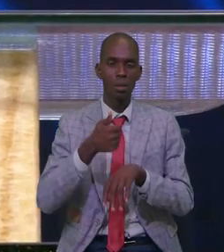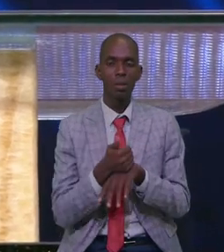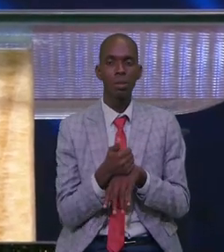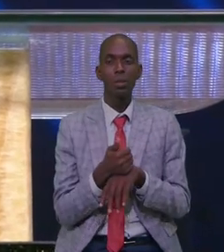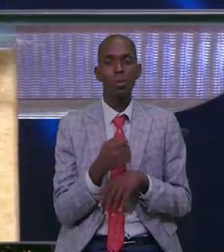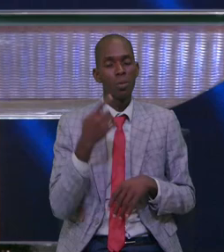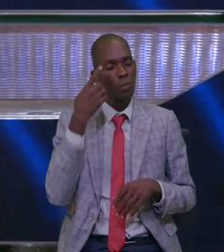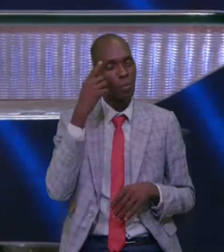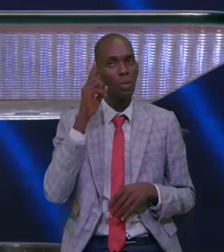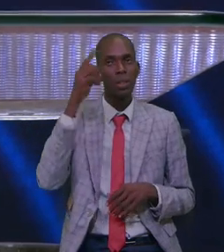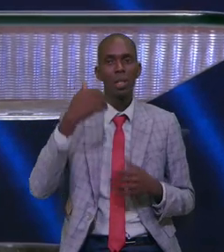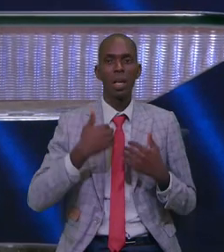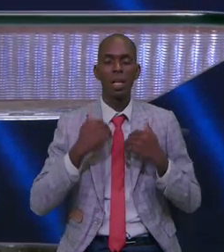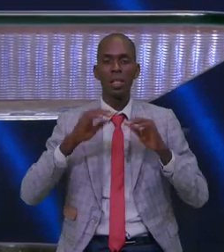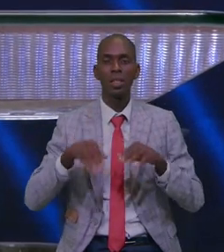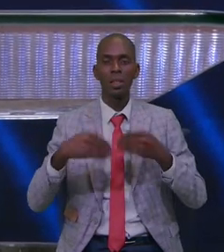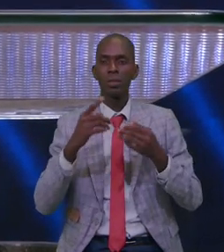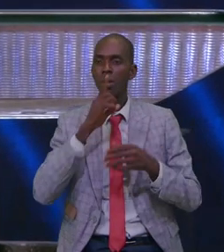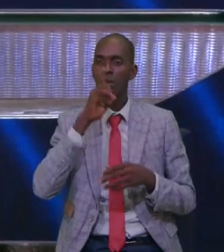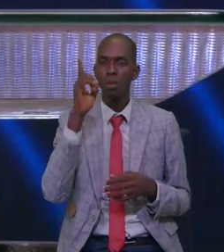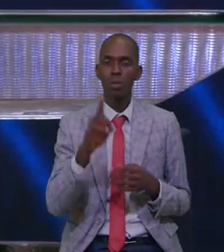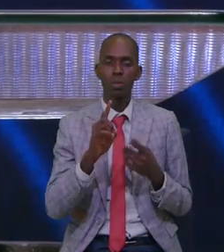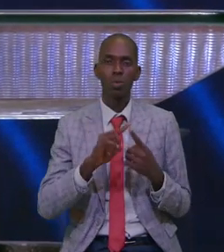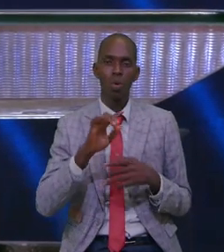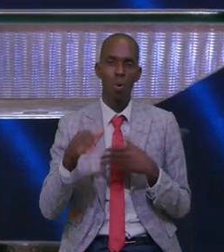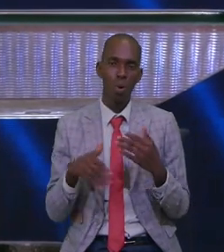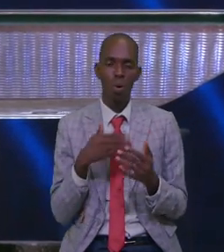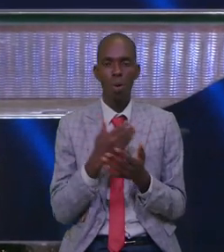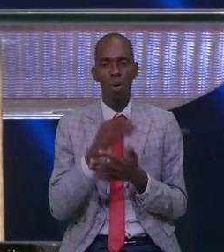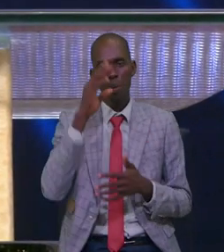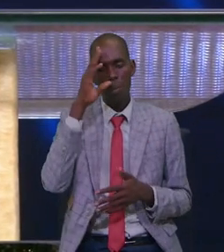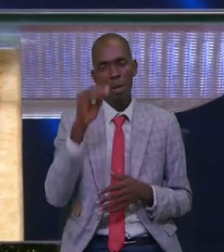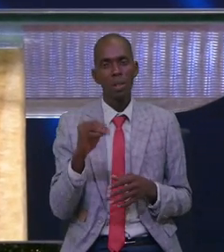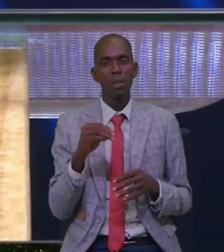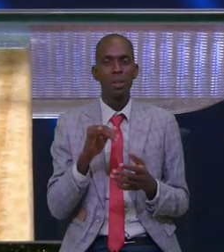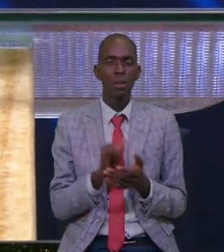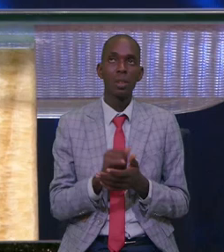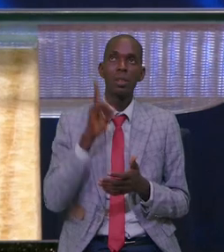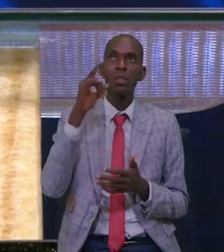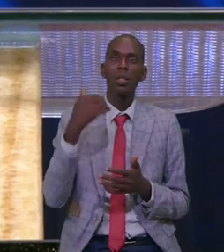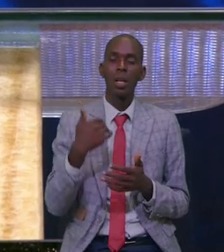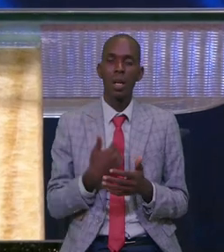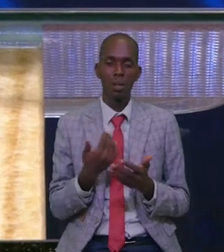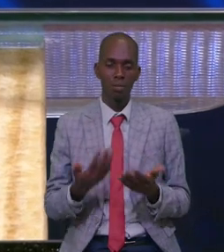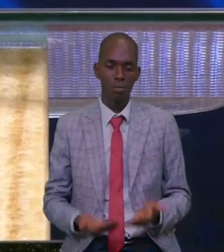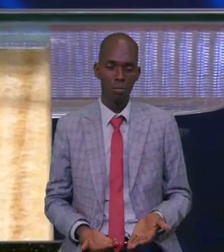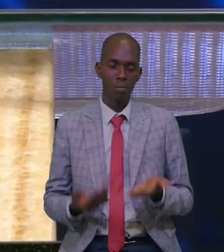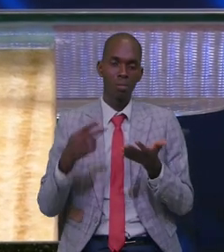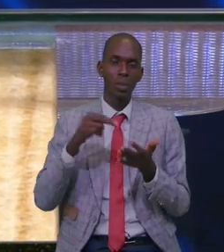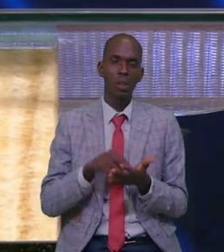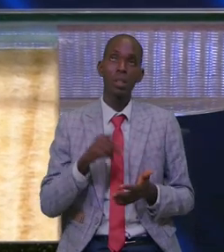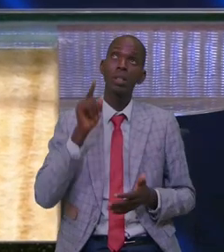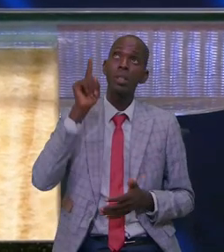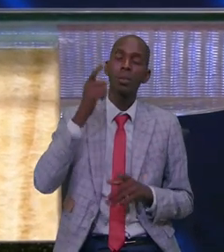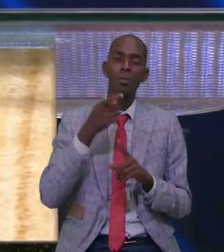has given assurance unto all men, in that he has raised him from